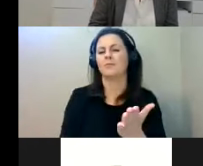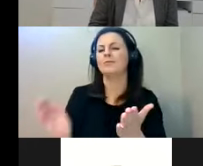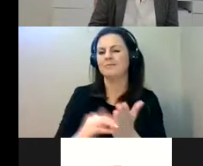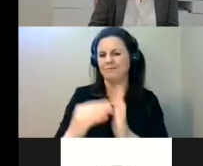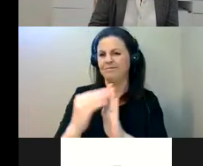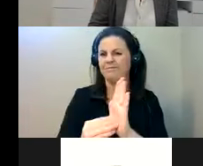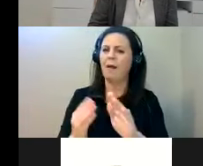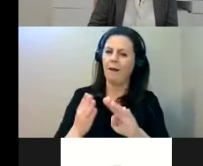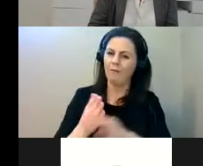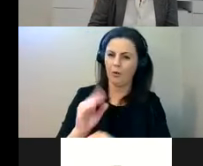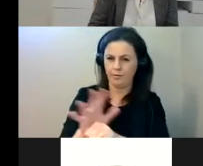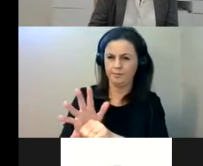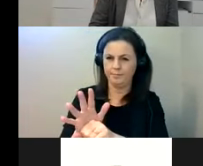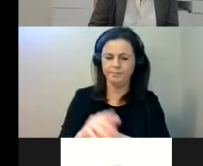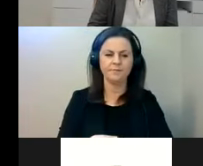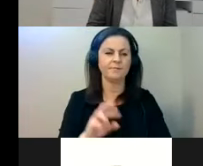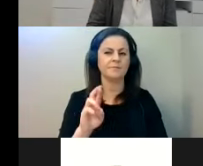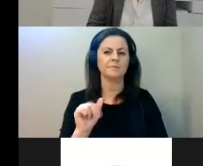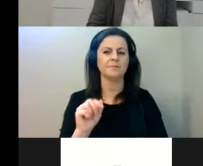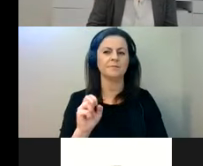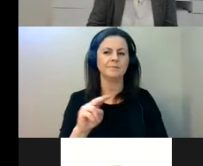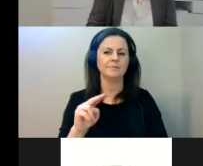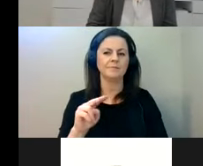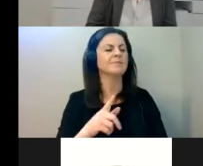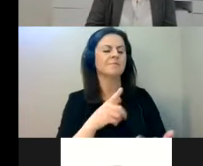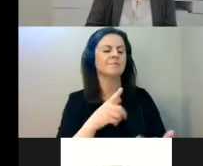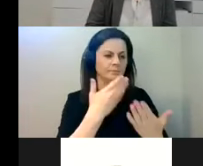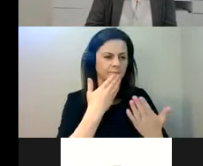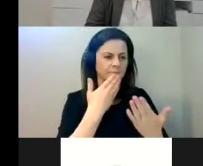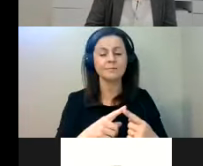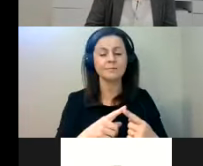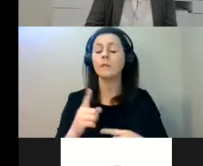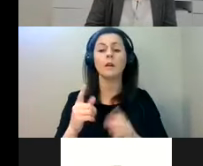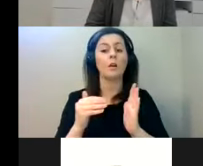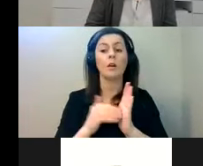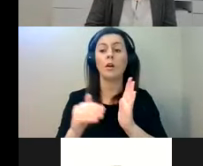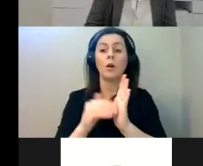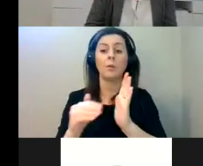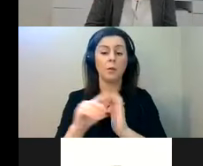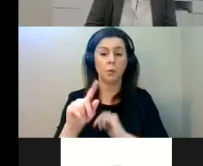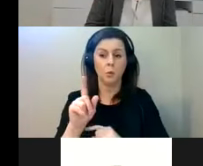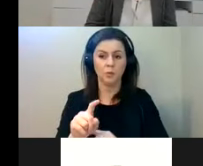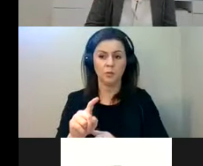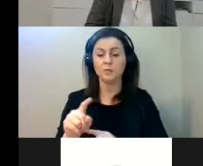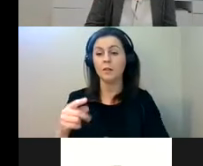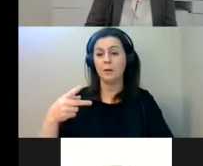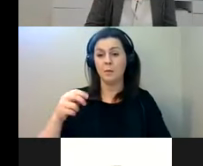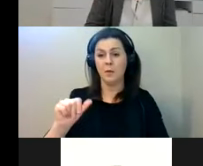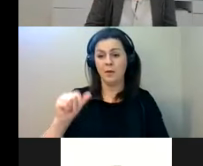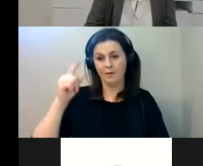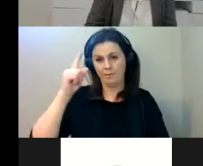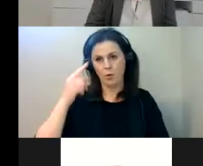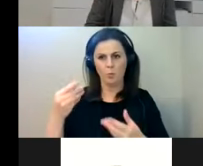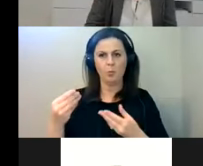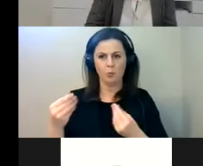a question I know that I often get as well is, how does a power of attorney for property allow an attorney